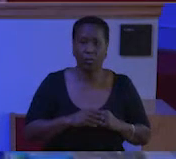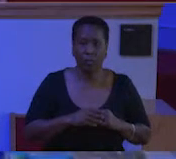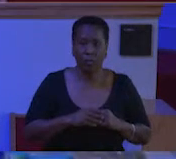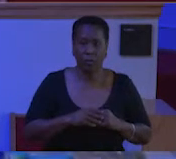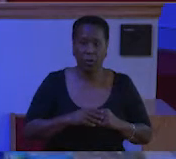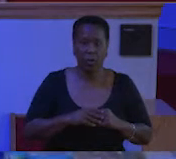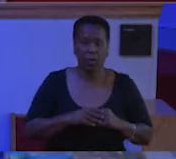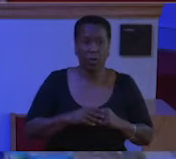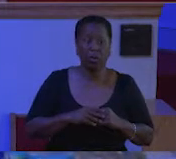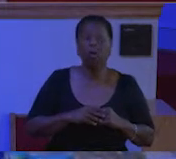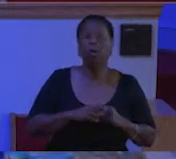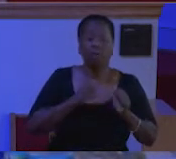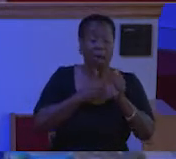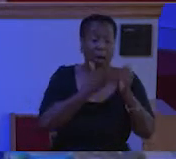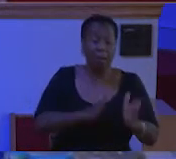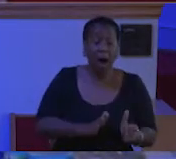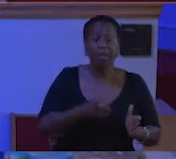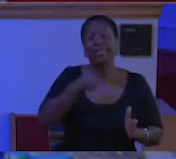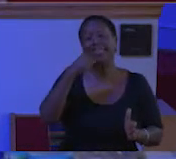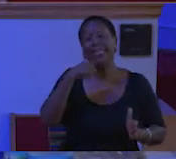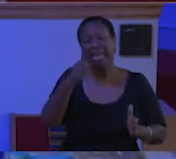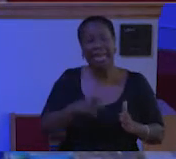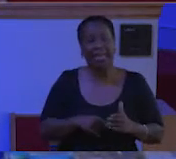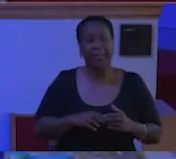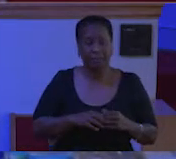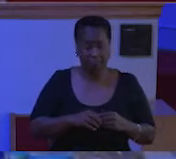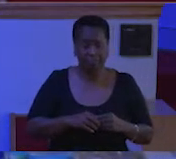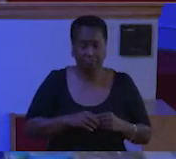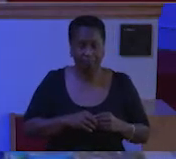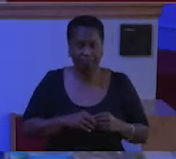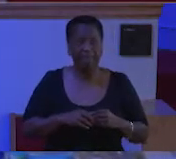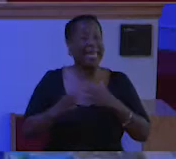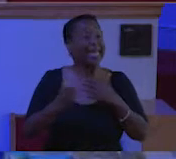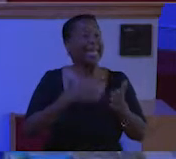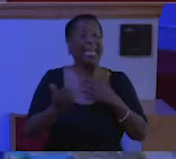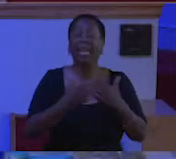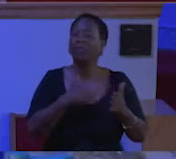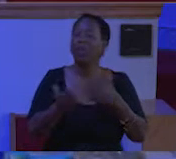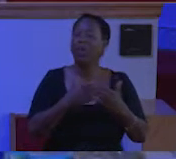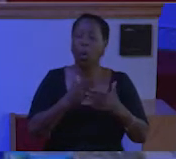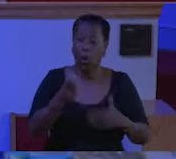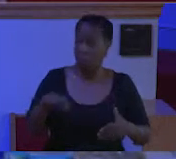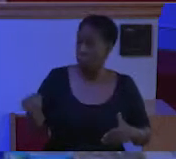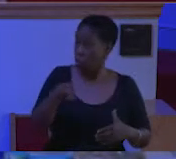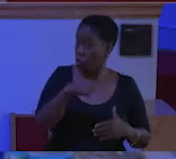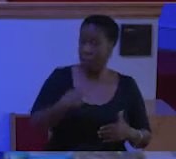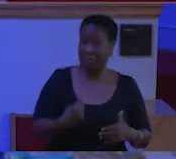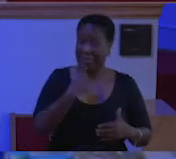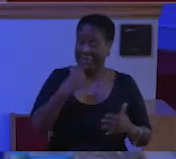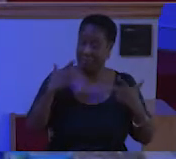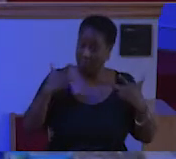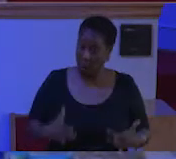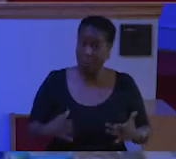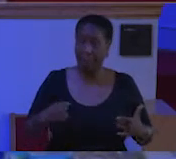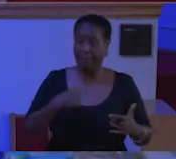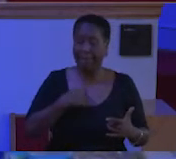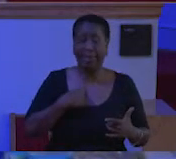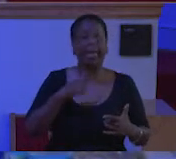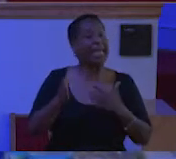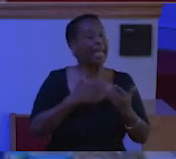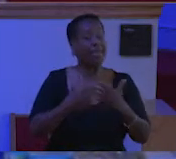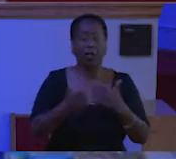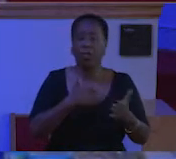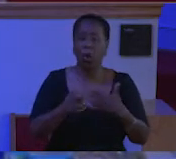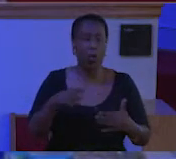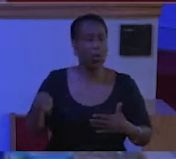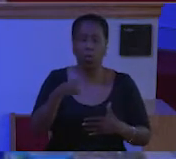The apostle says to the Corinthian church, even though you have disappointed me, and even though